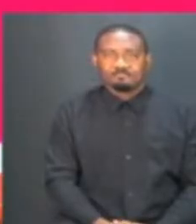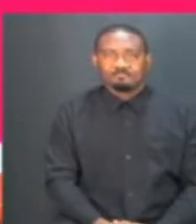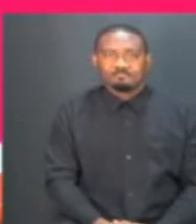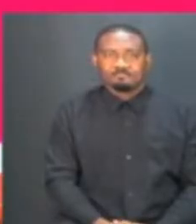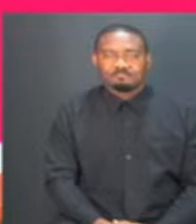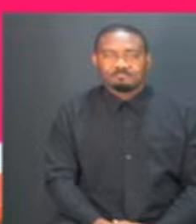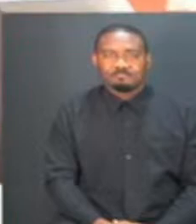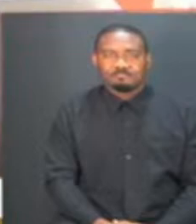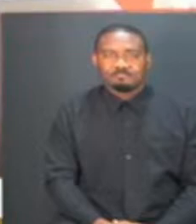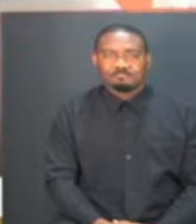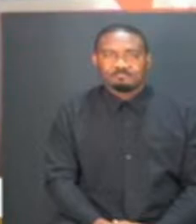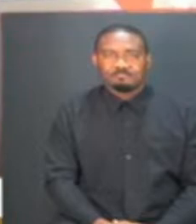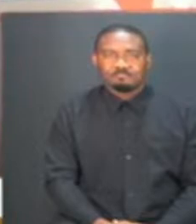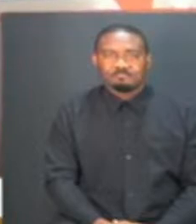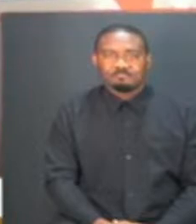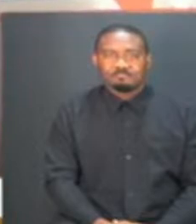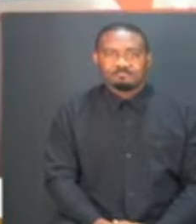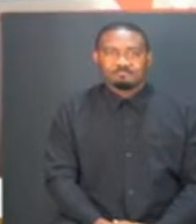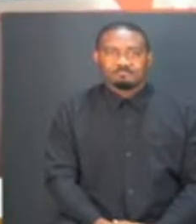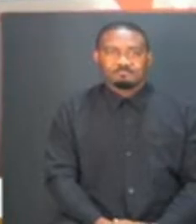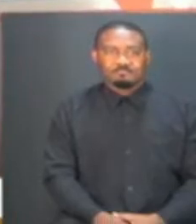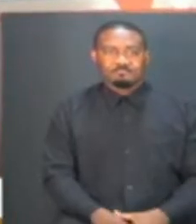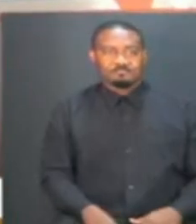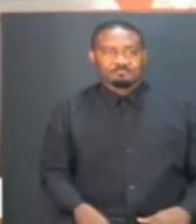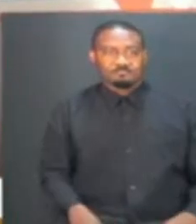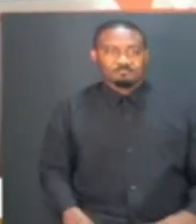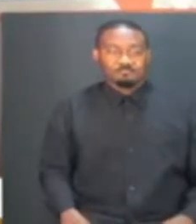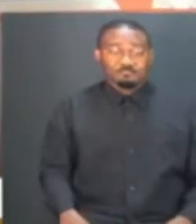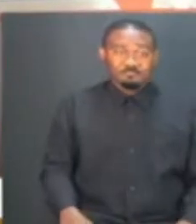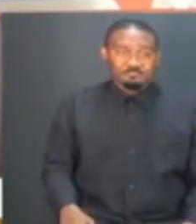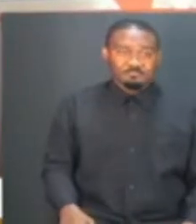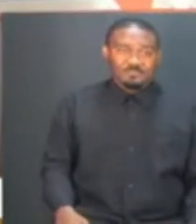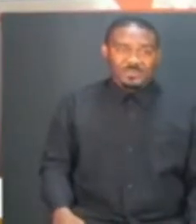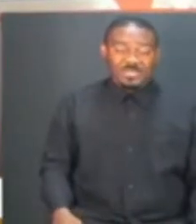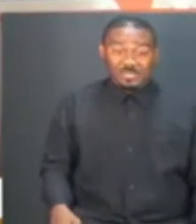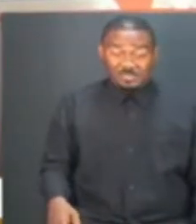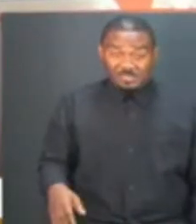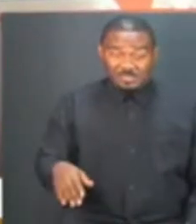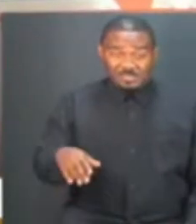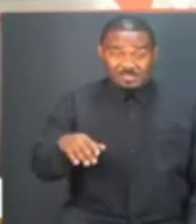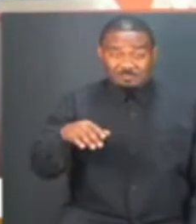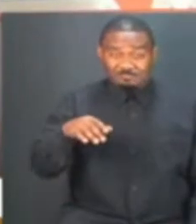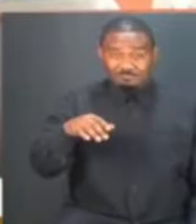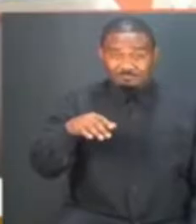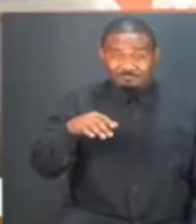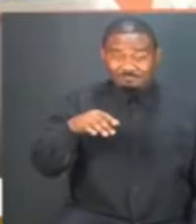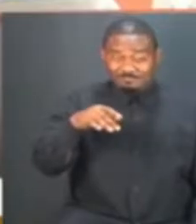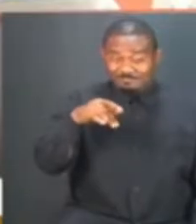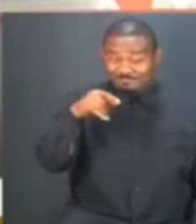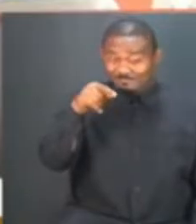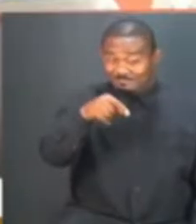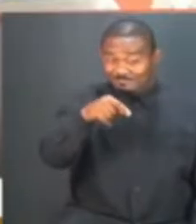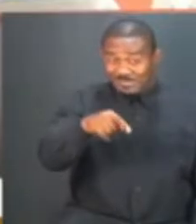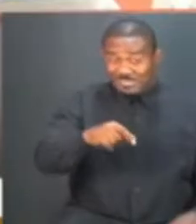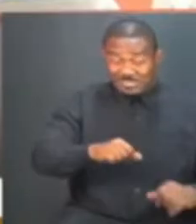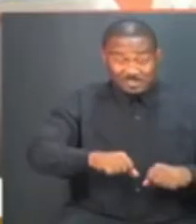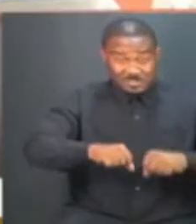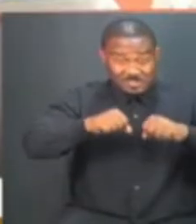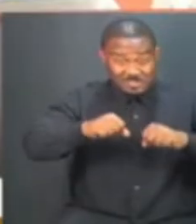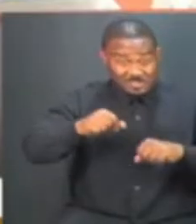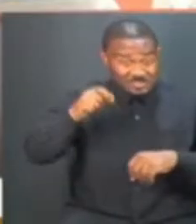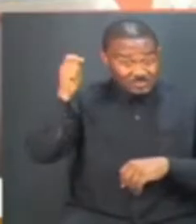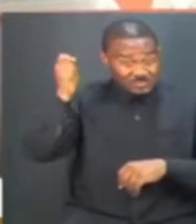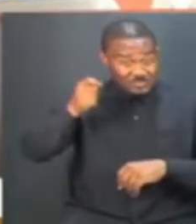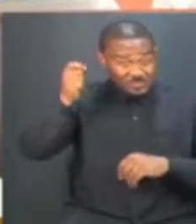the Chief Whip is suggesting that we take the first statement as advertised. We have